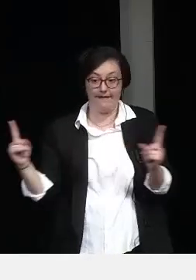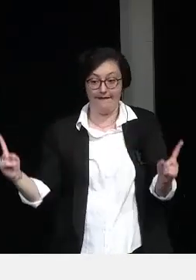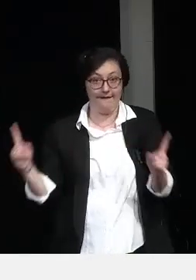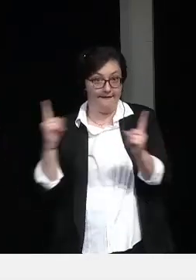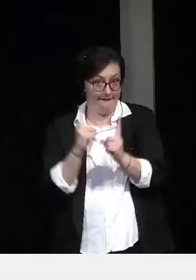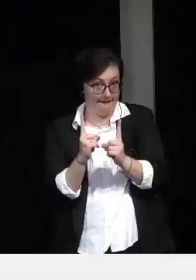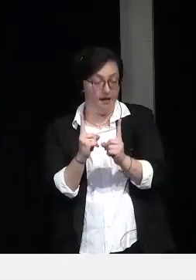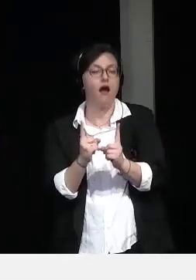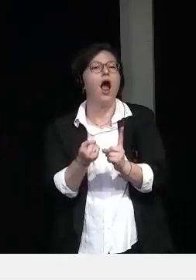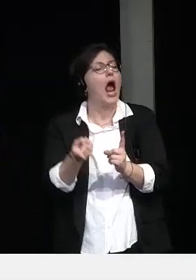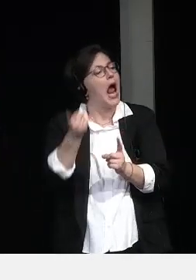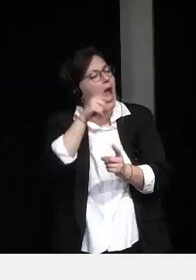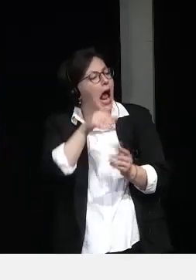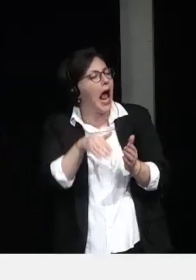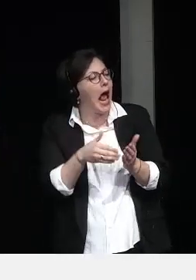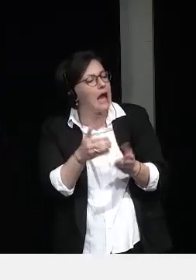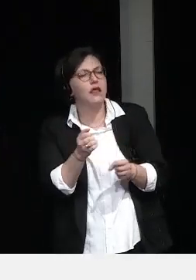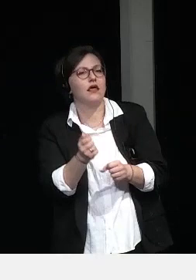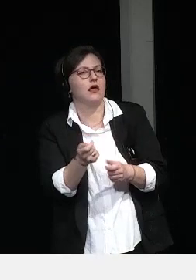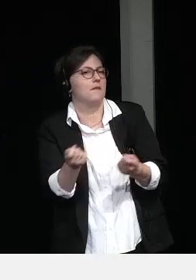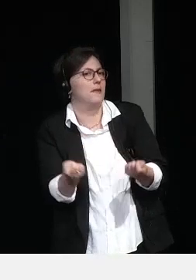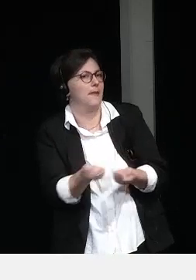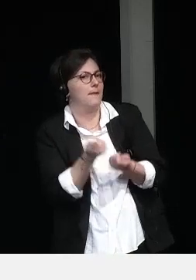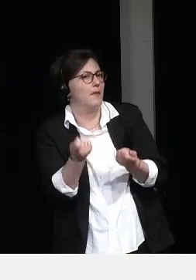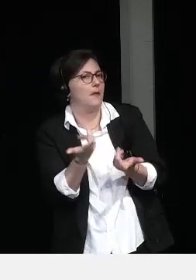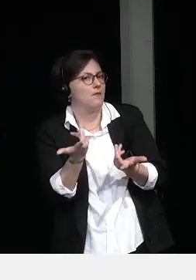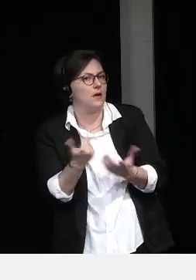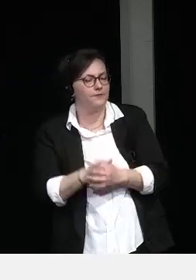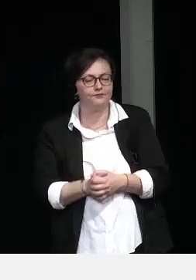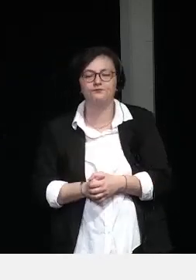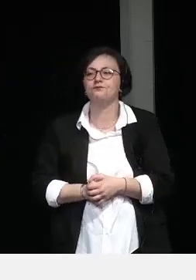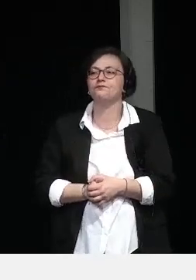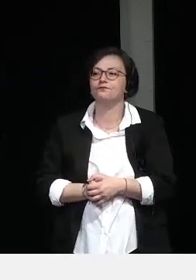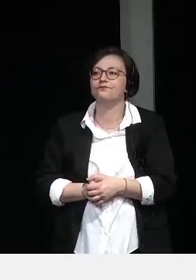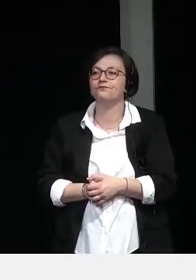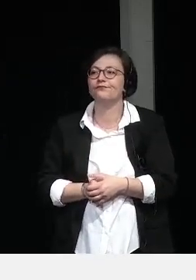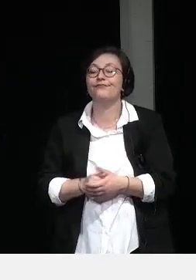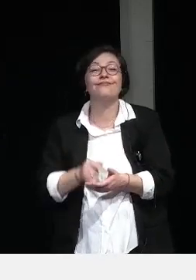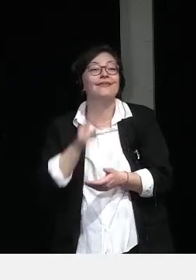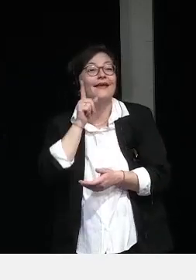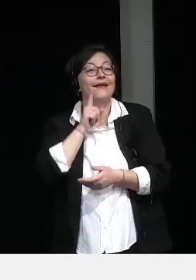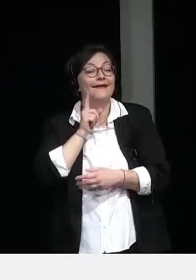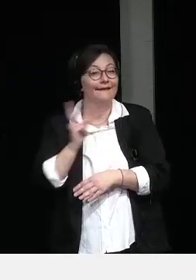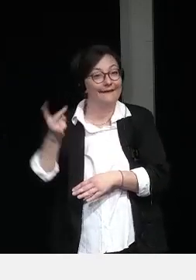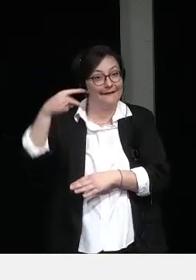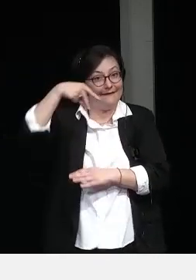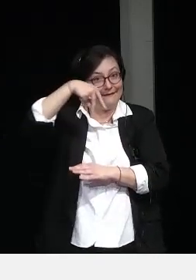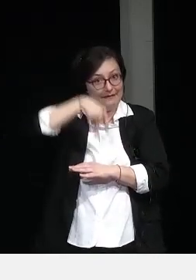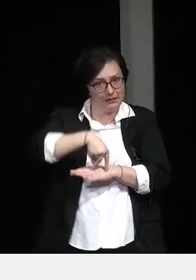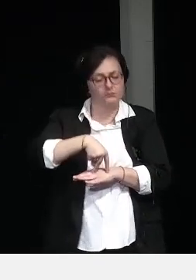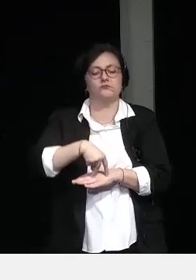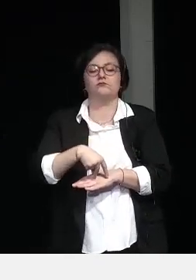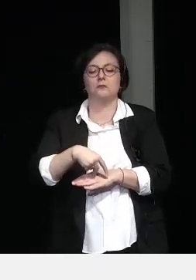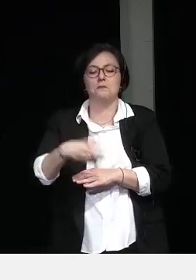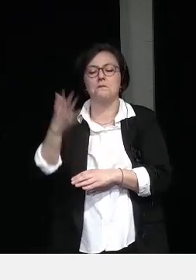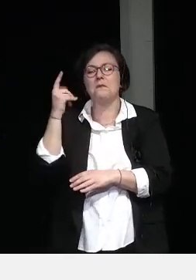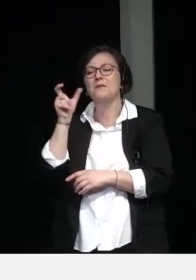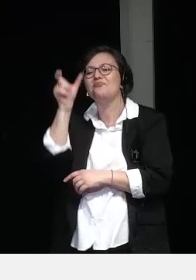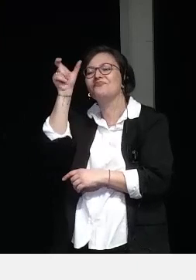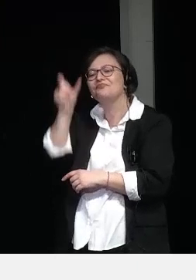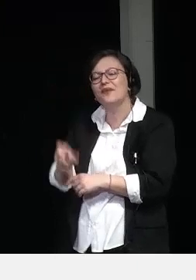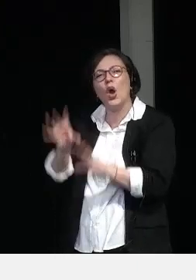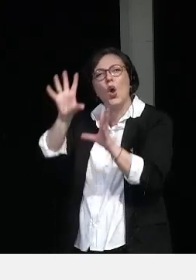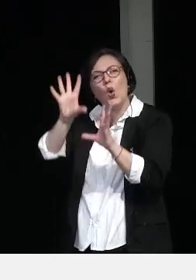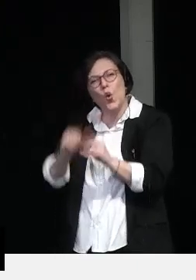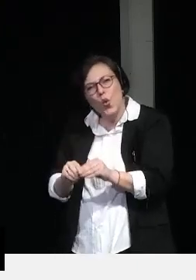it, I mean, I'm an art historian and I'm an expert in pedagogy of the cultural heritage, so I've got this sort of